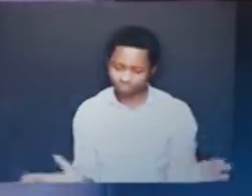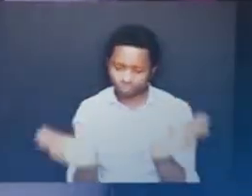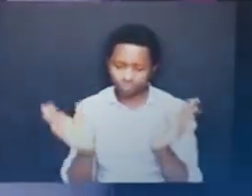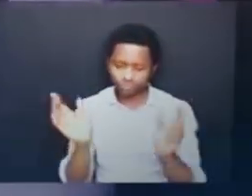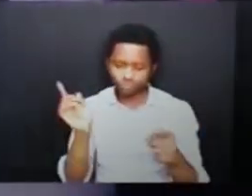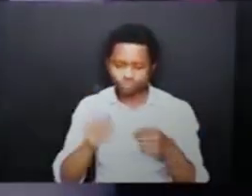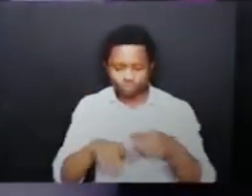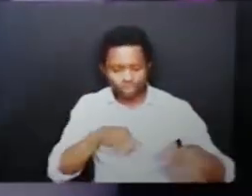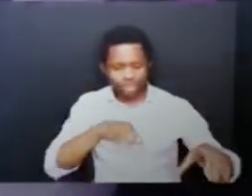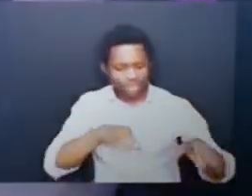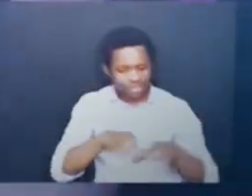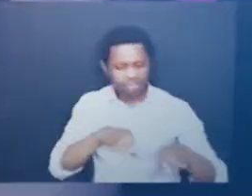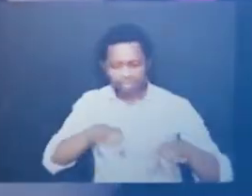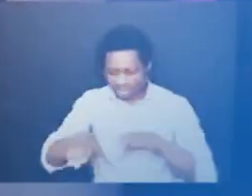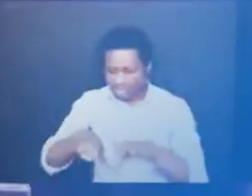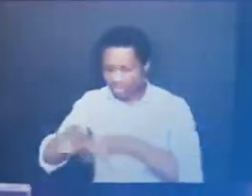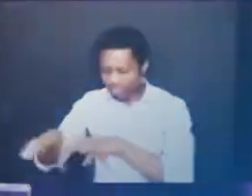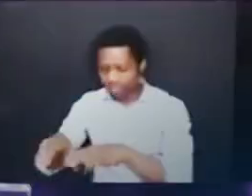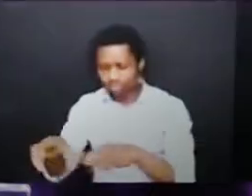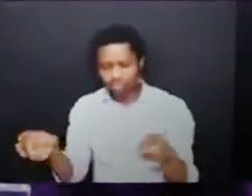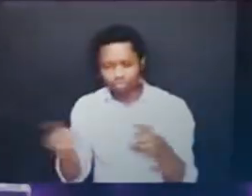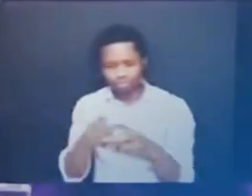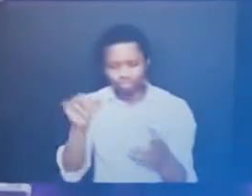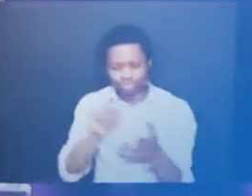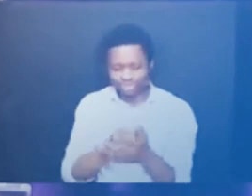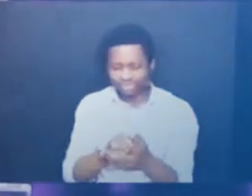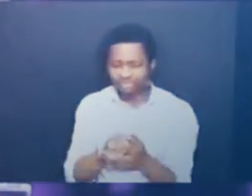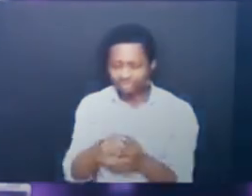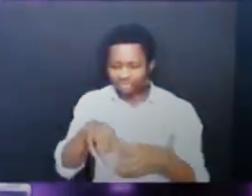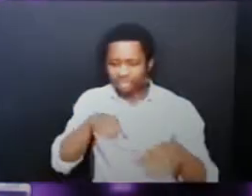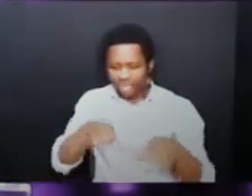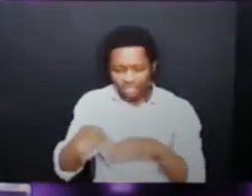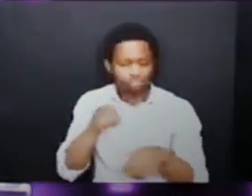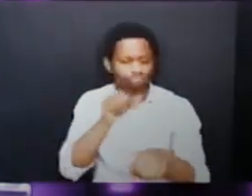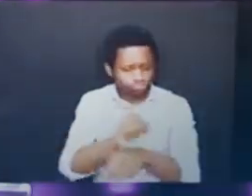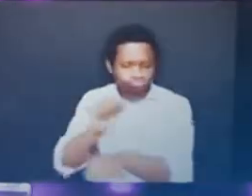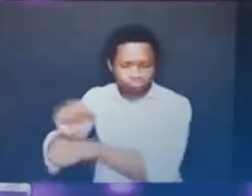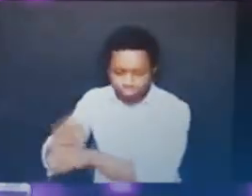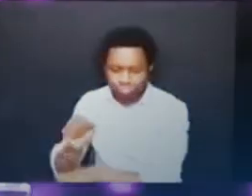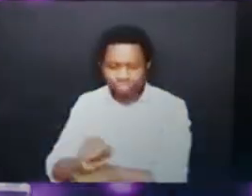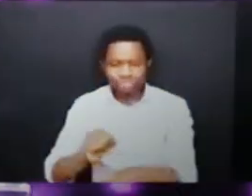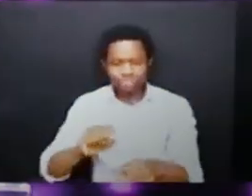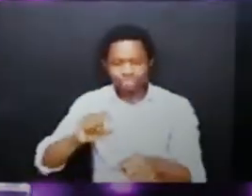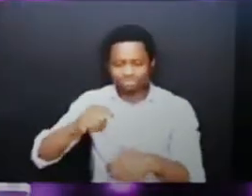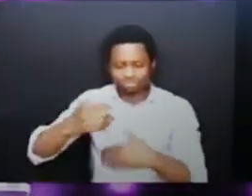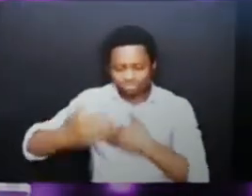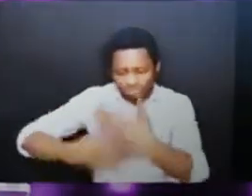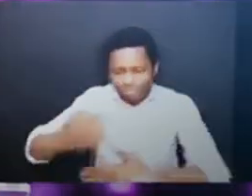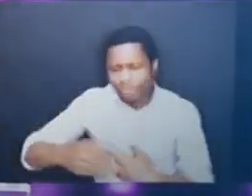us that will bring about the great future, as you say. So trust what